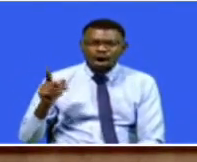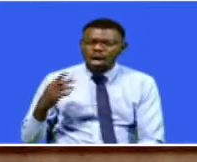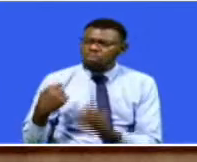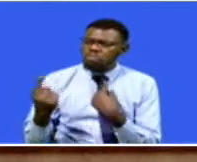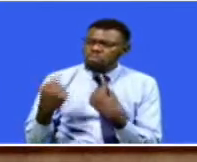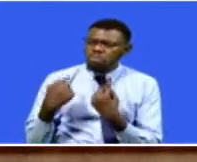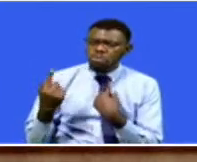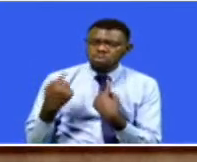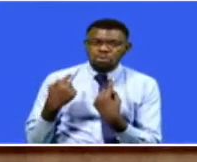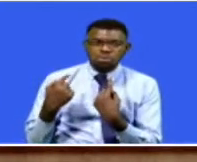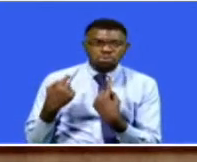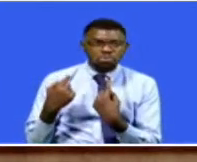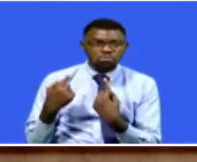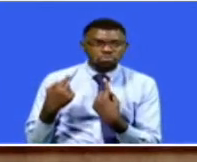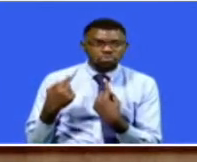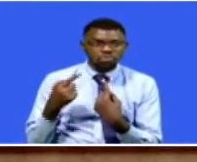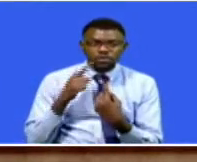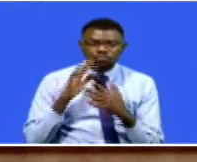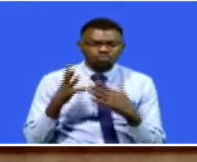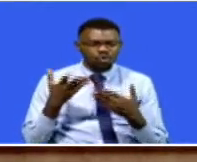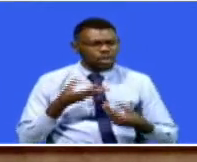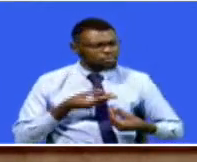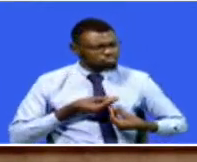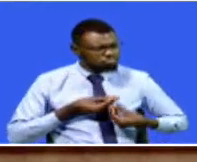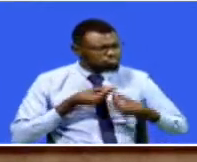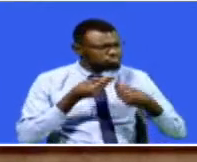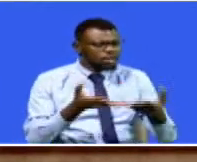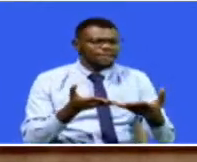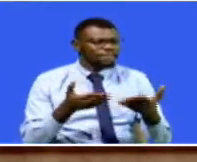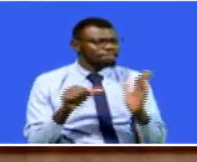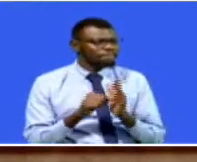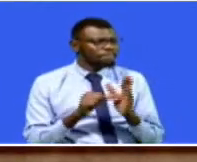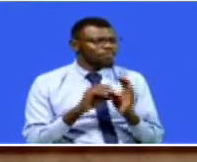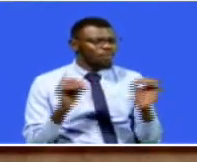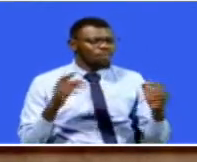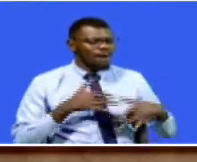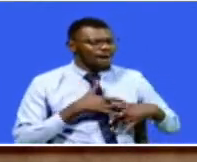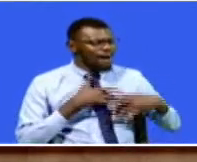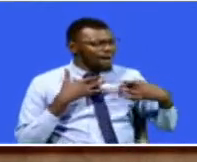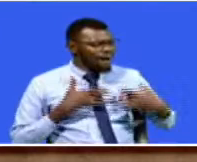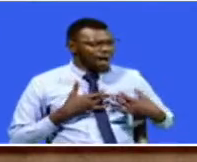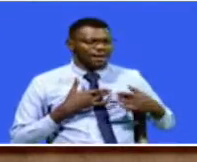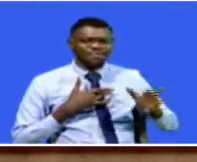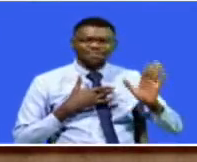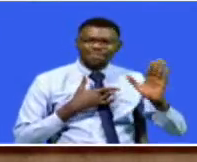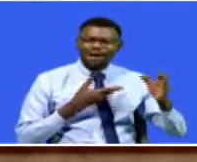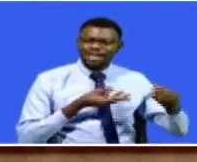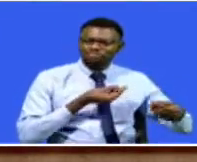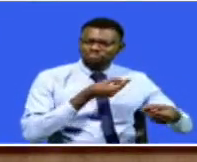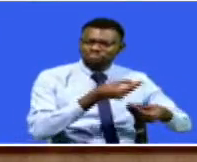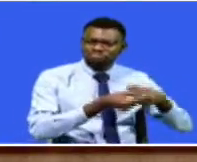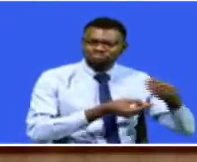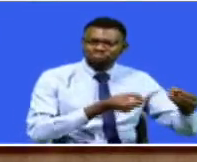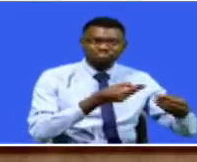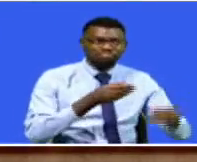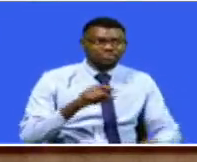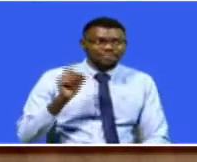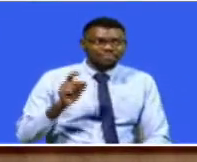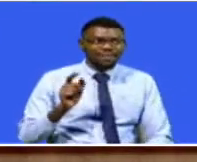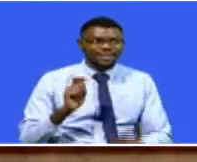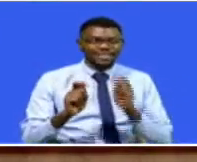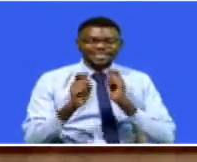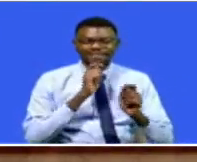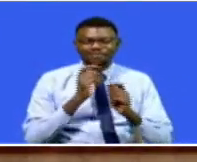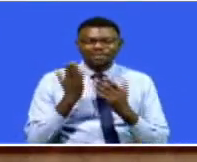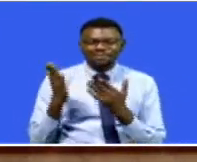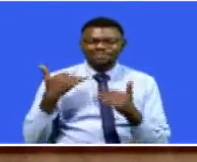things, that philanthropy runs in the heart and should also be passed from generation to generation. Enjoy that interview.